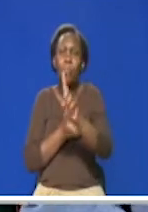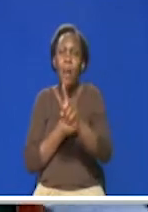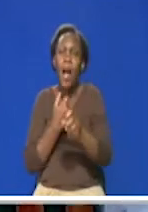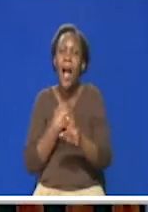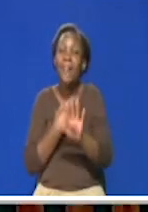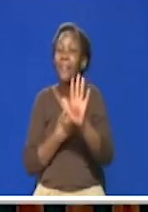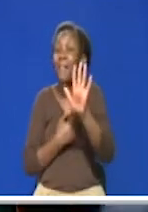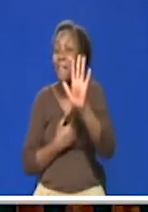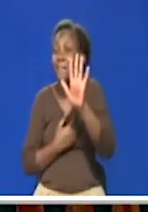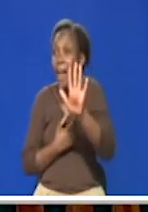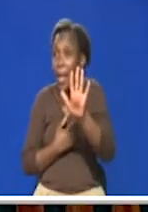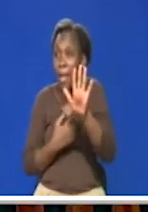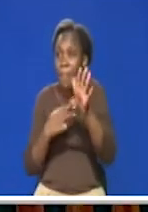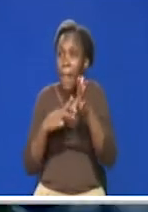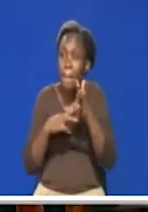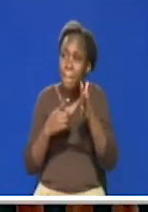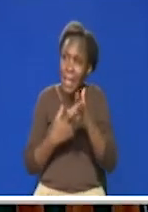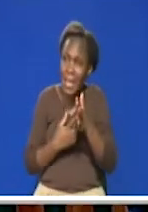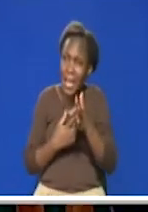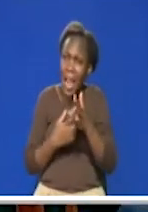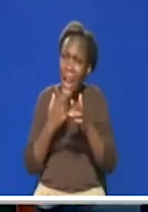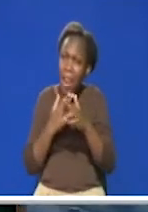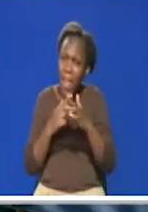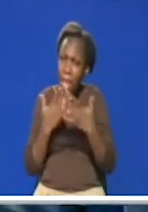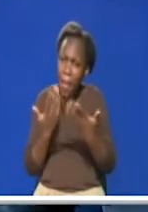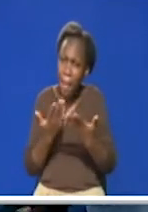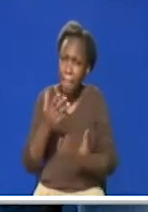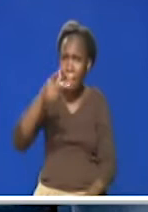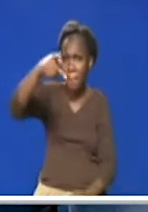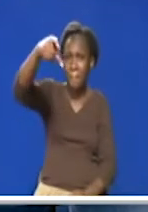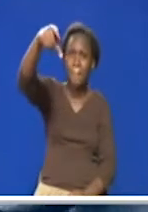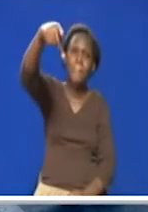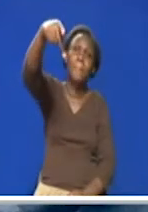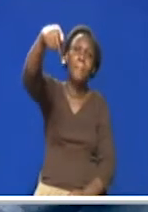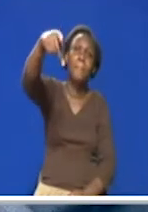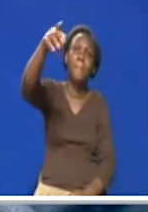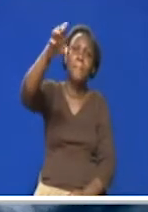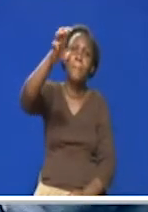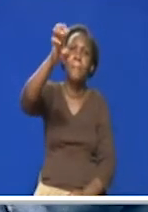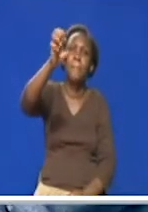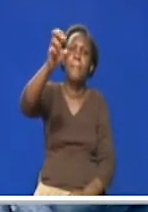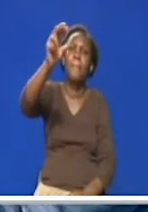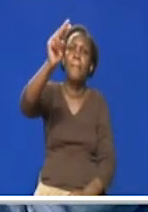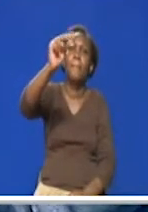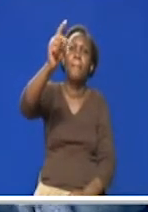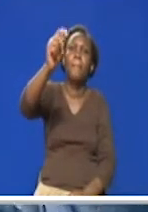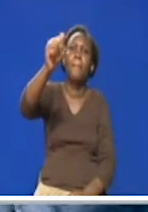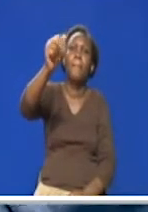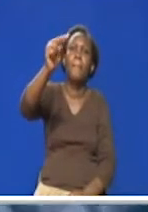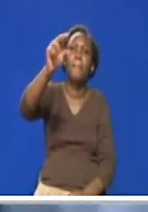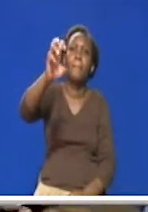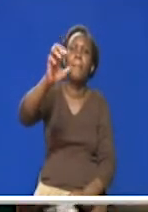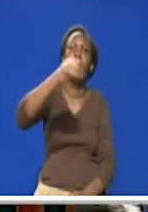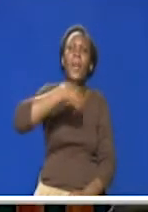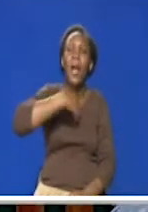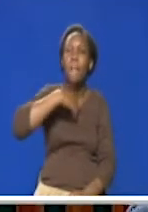Therefore, the name here will be called pentane because it has 4